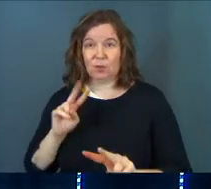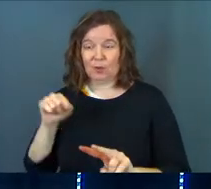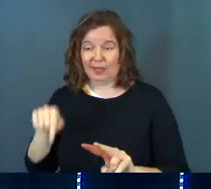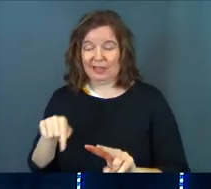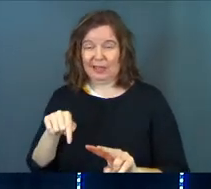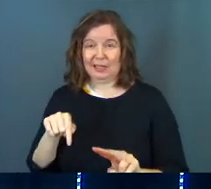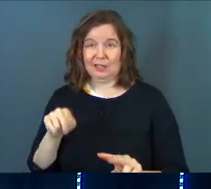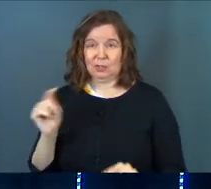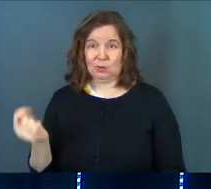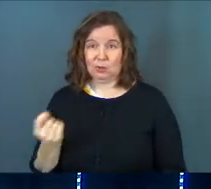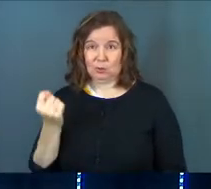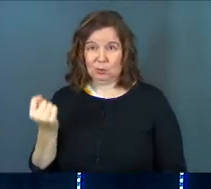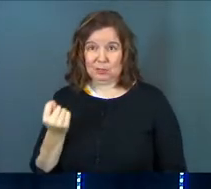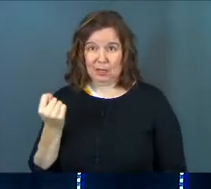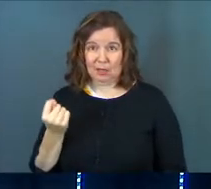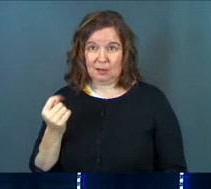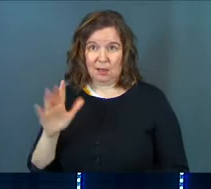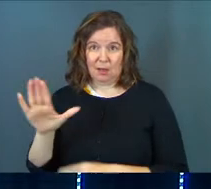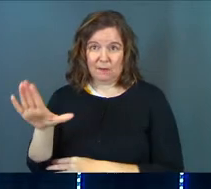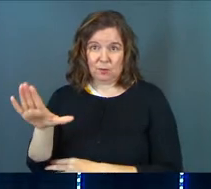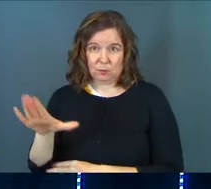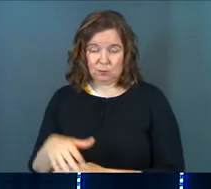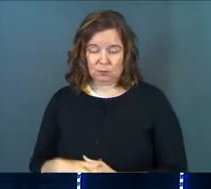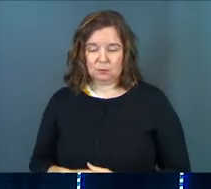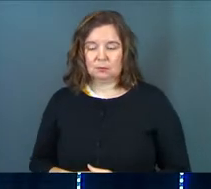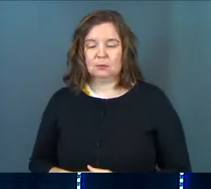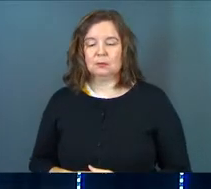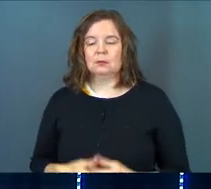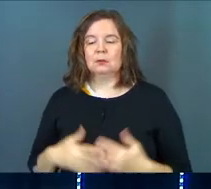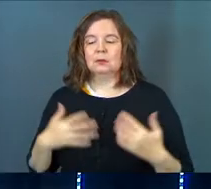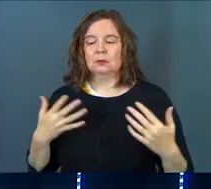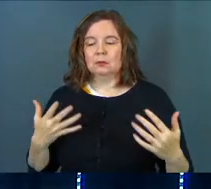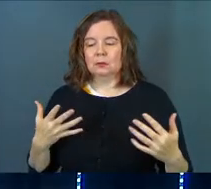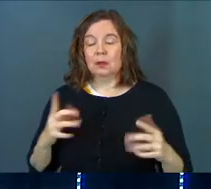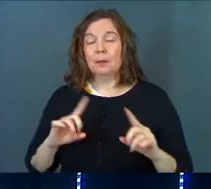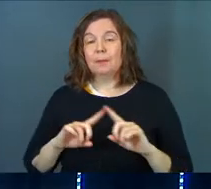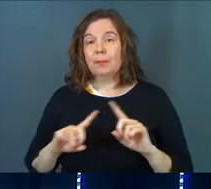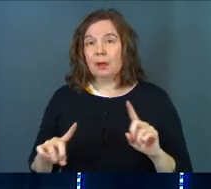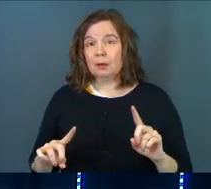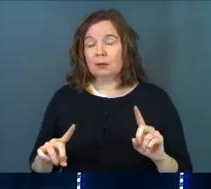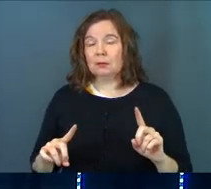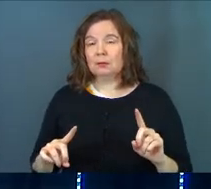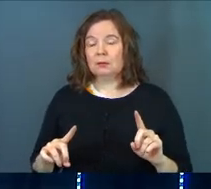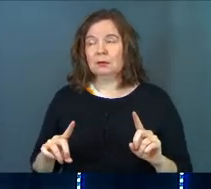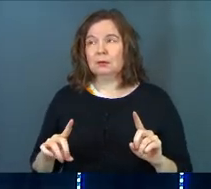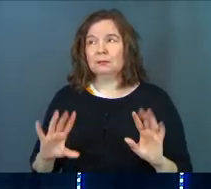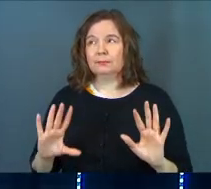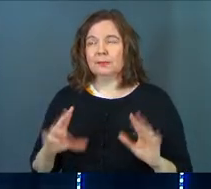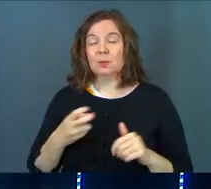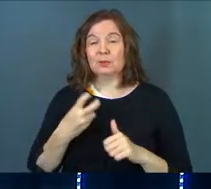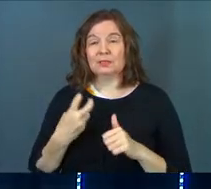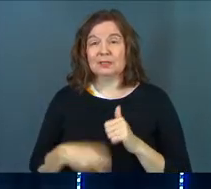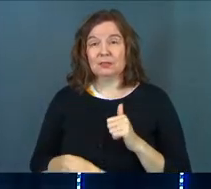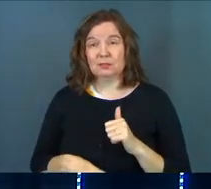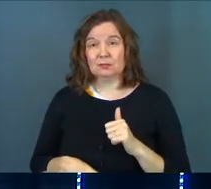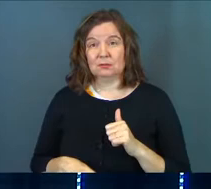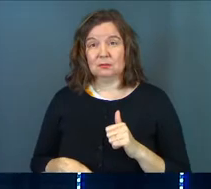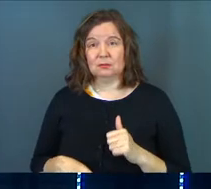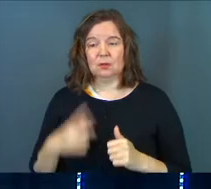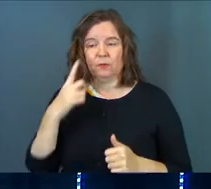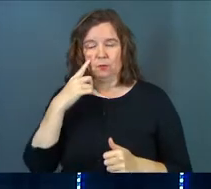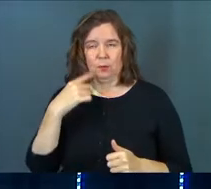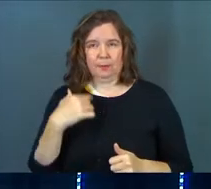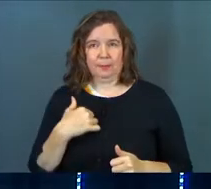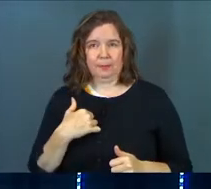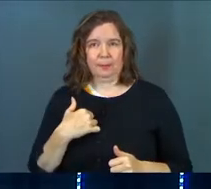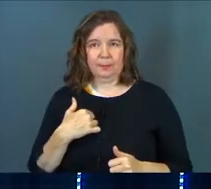actually this coming Tuesday afternoon. But it was difficult